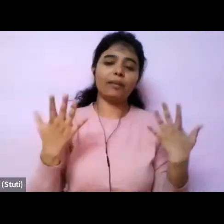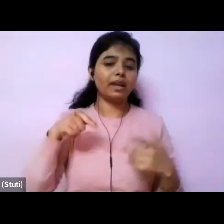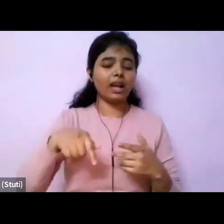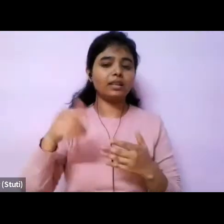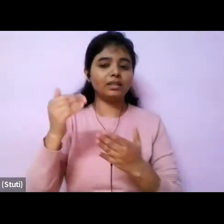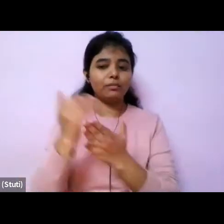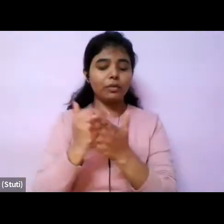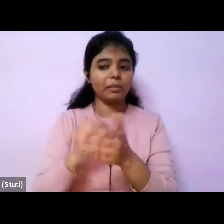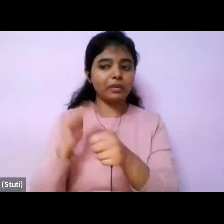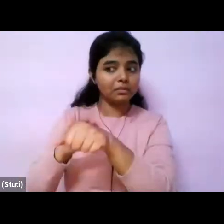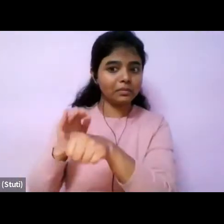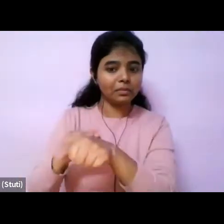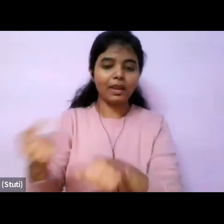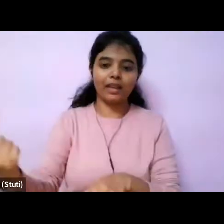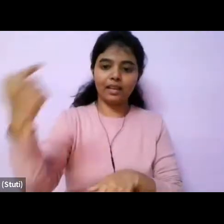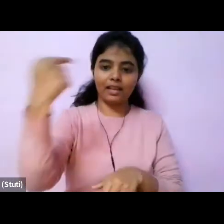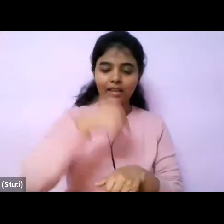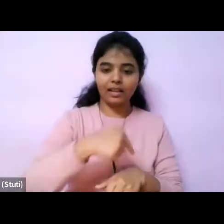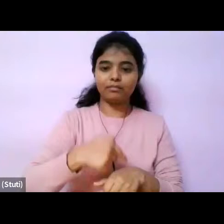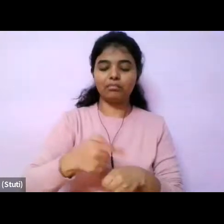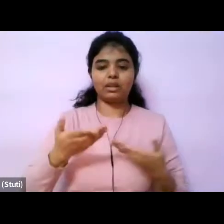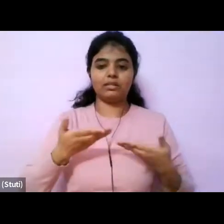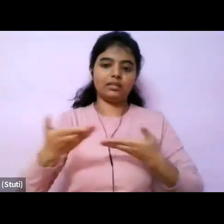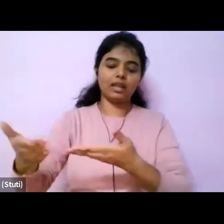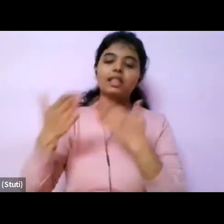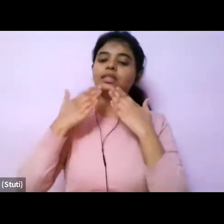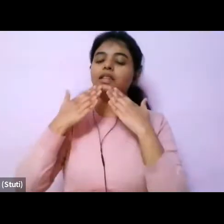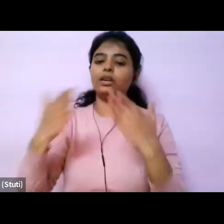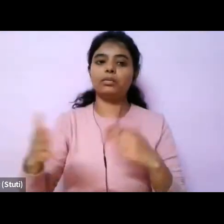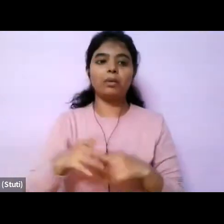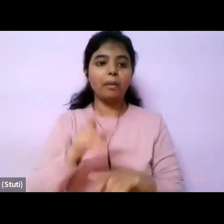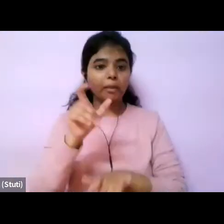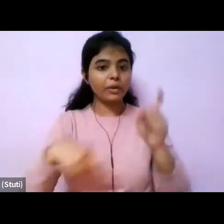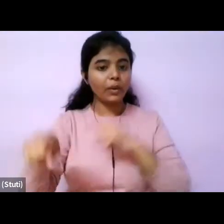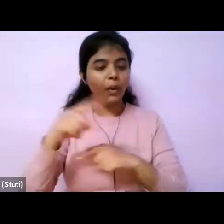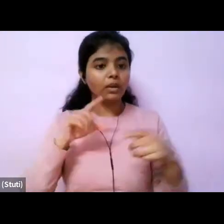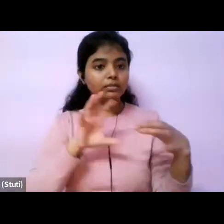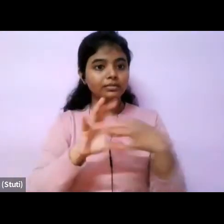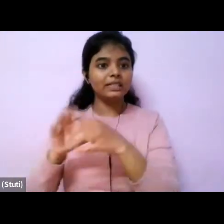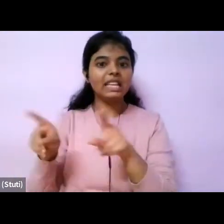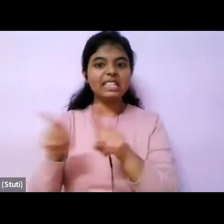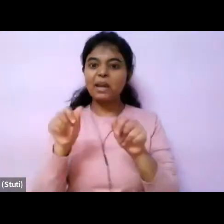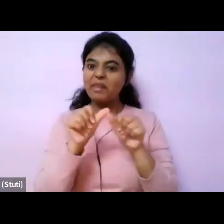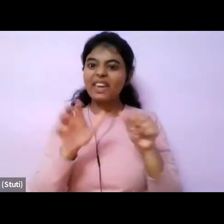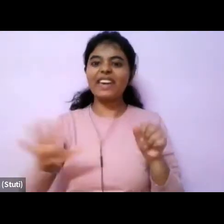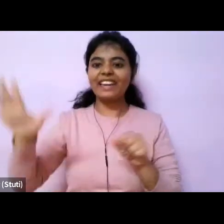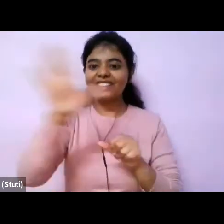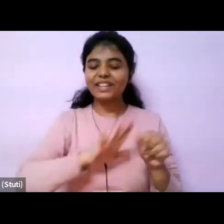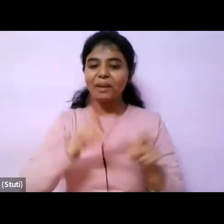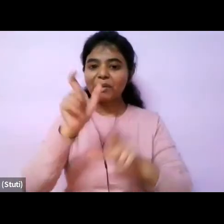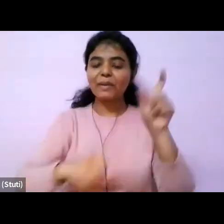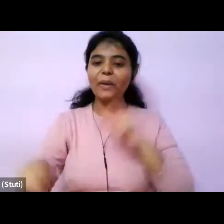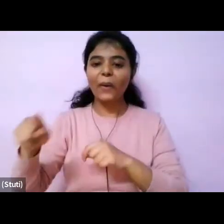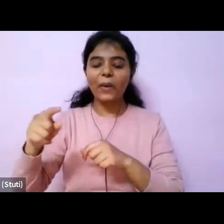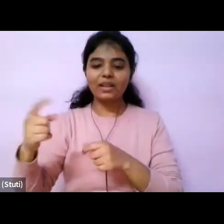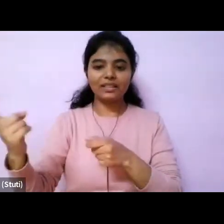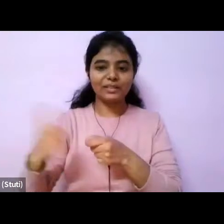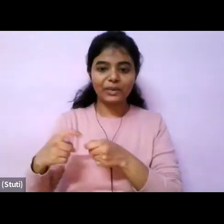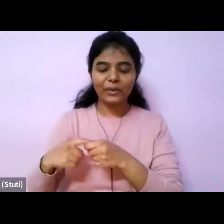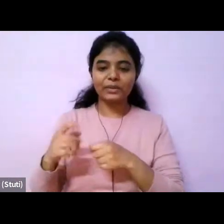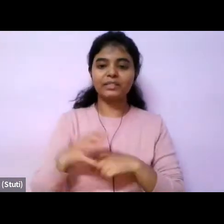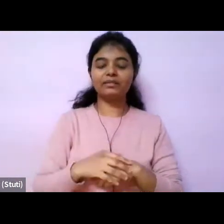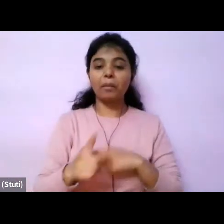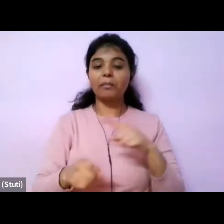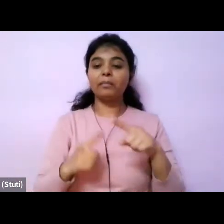the conference and be able to connect with you all across Asia. Yes, we are glad to have you. My name is Yayoi